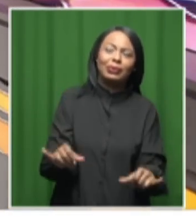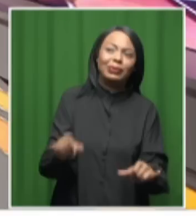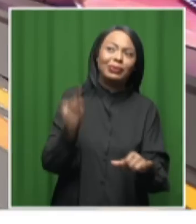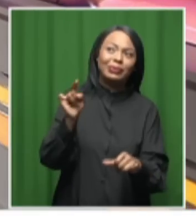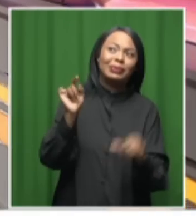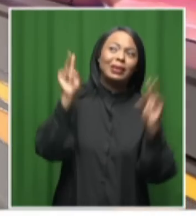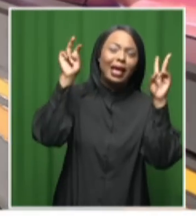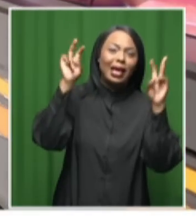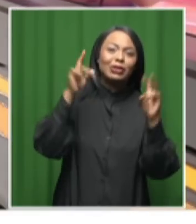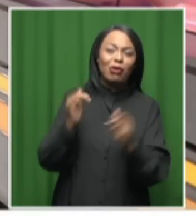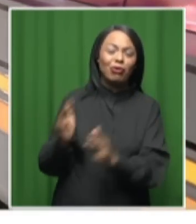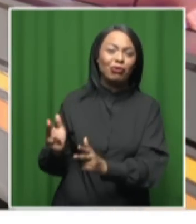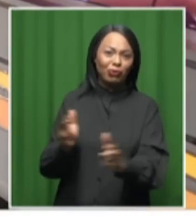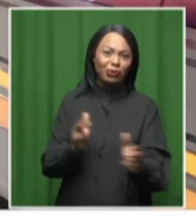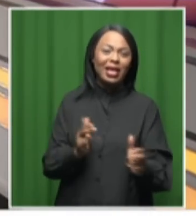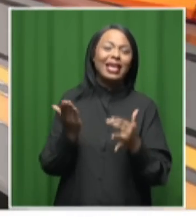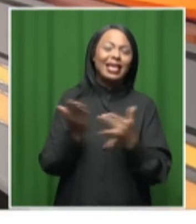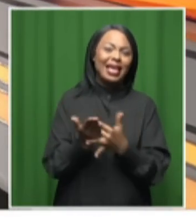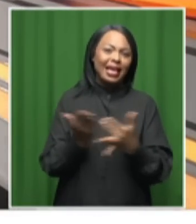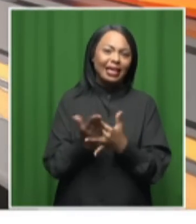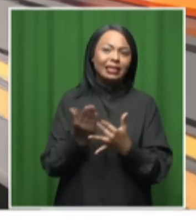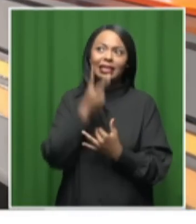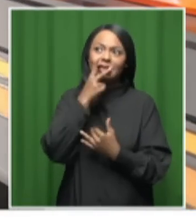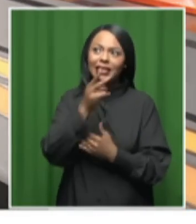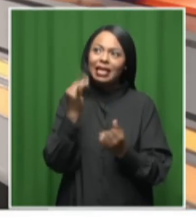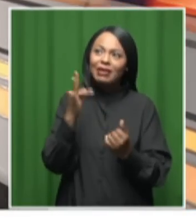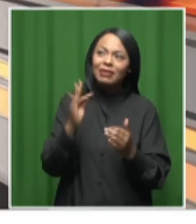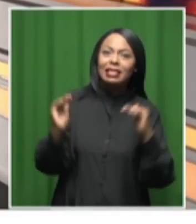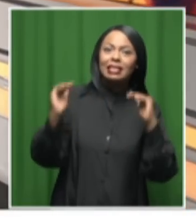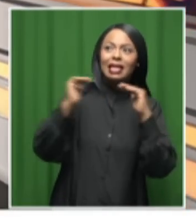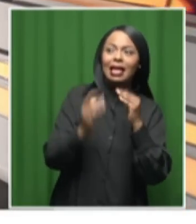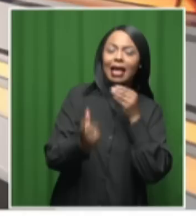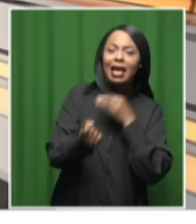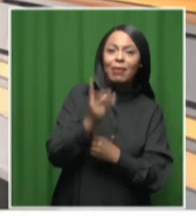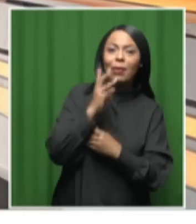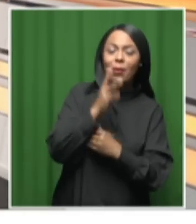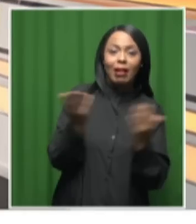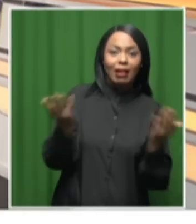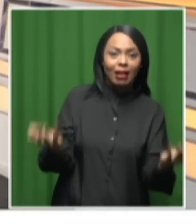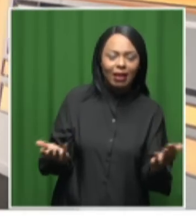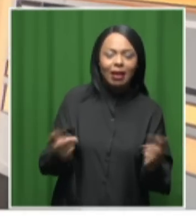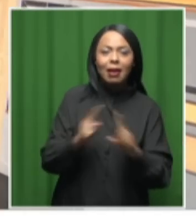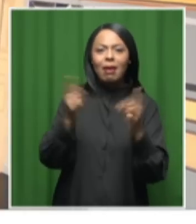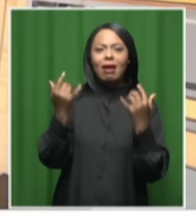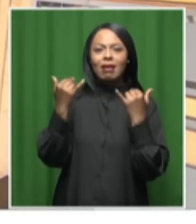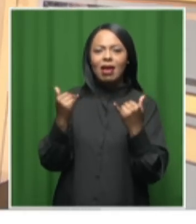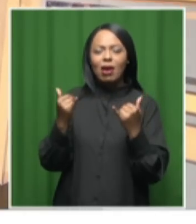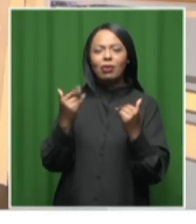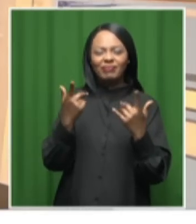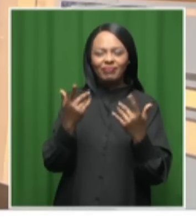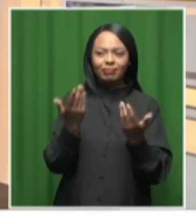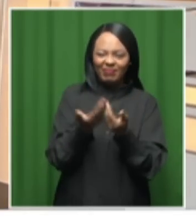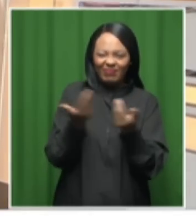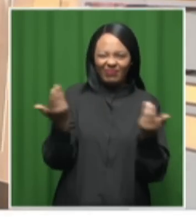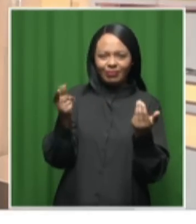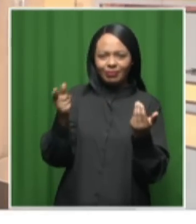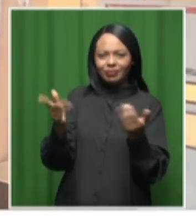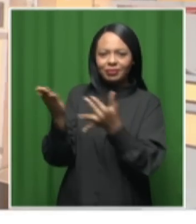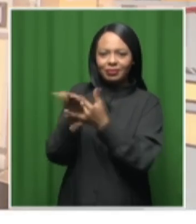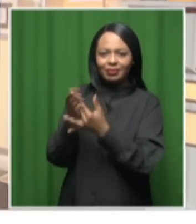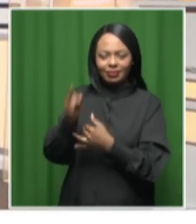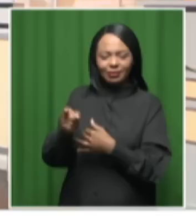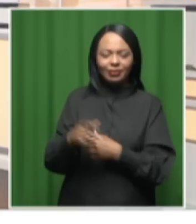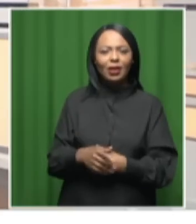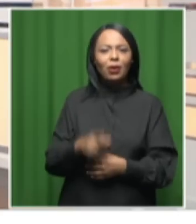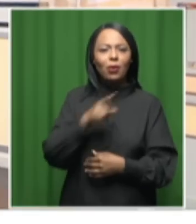particular trial to see any justice, if anything, is going to be served here. But I mean, let's talk about that separate case now, because we also know